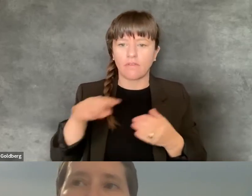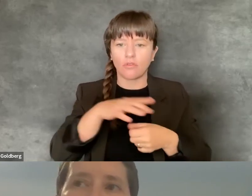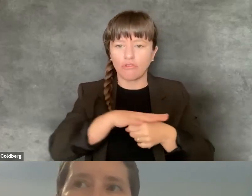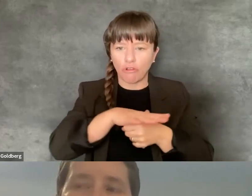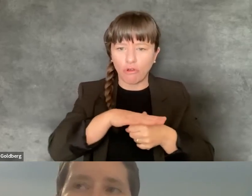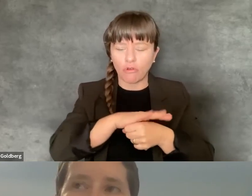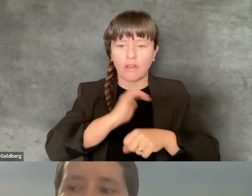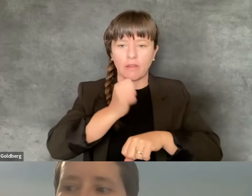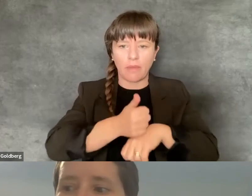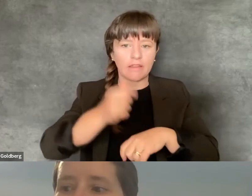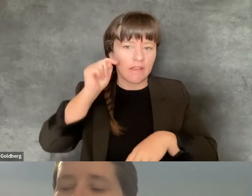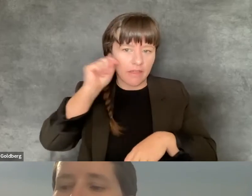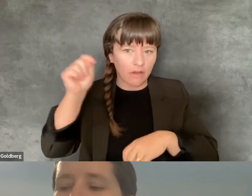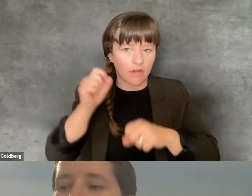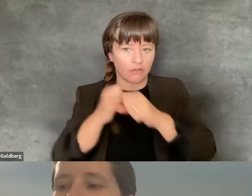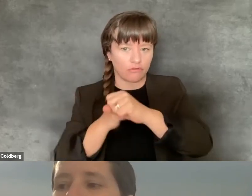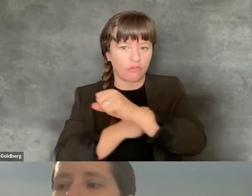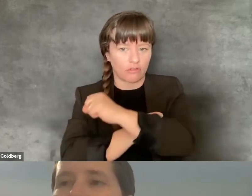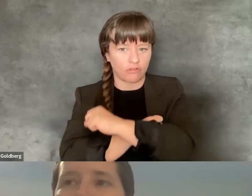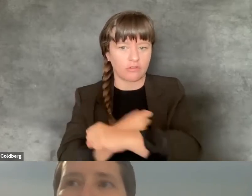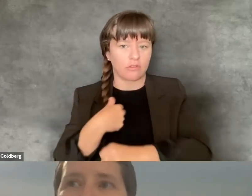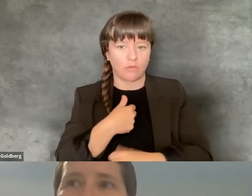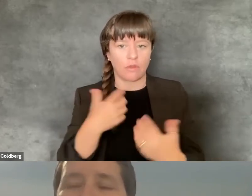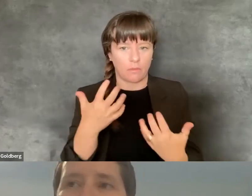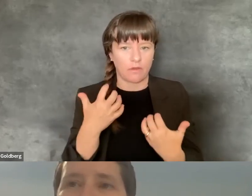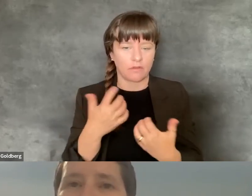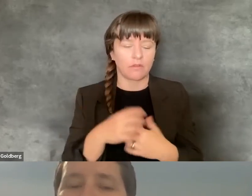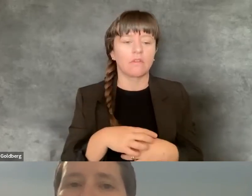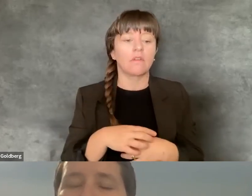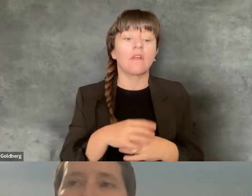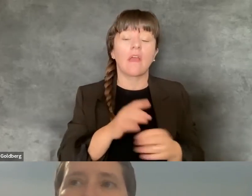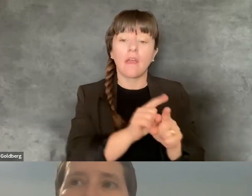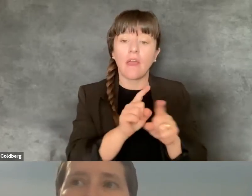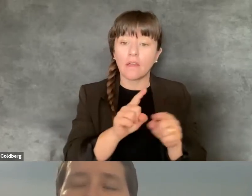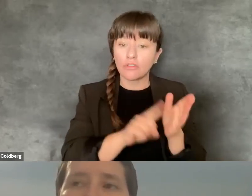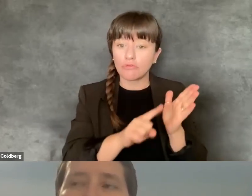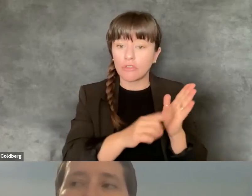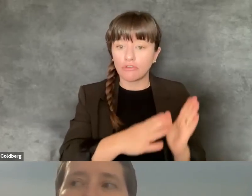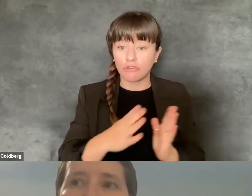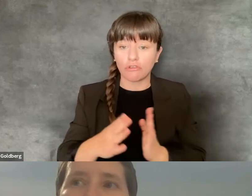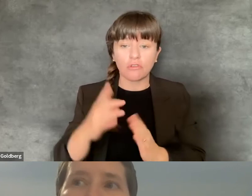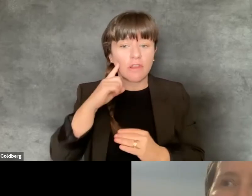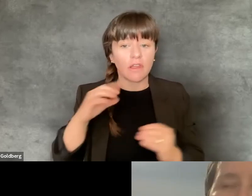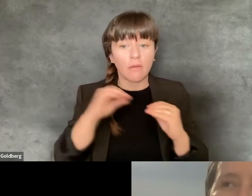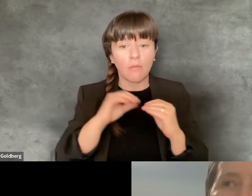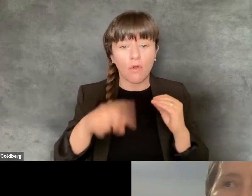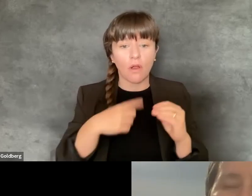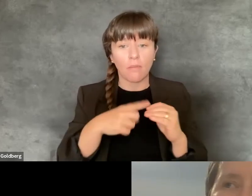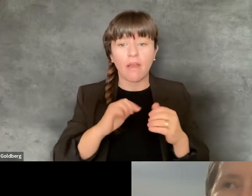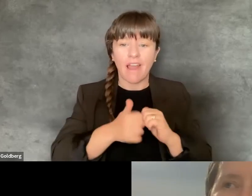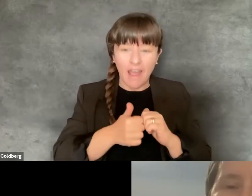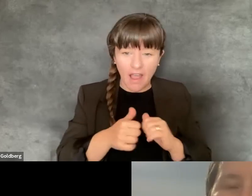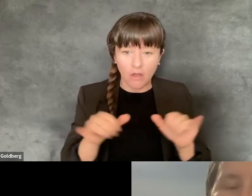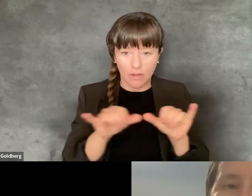based theoretical frameworks. And I think also as researchers, thinking more about how we measure not